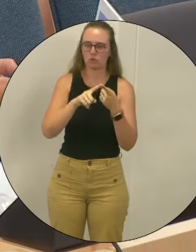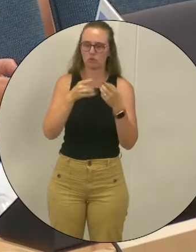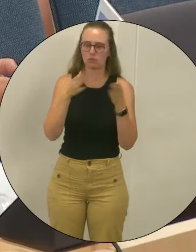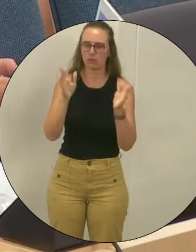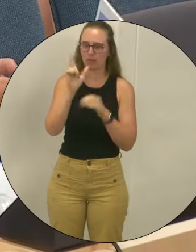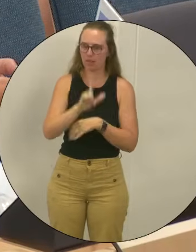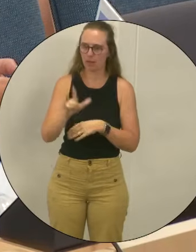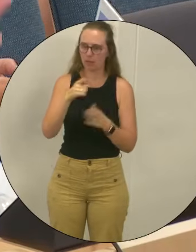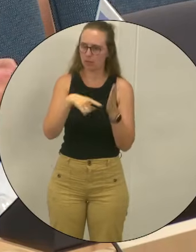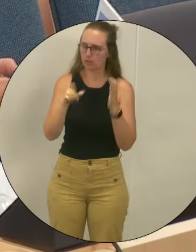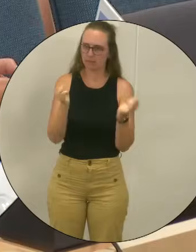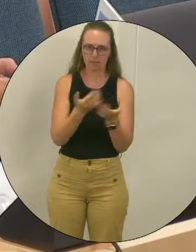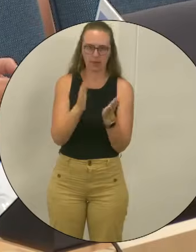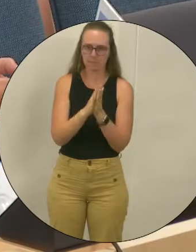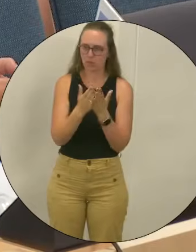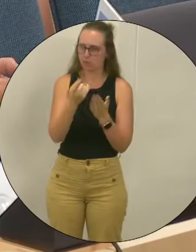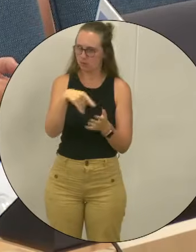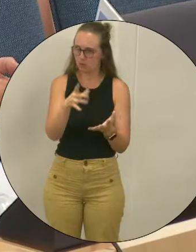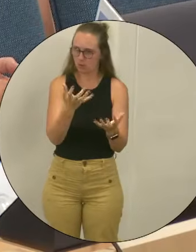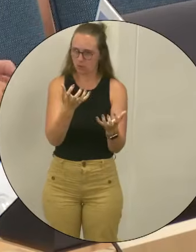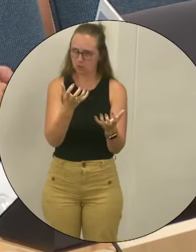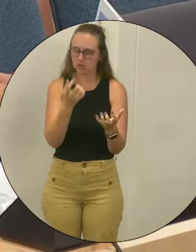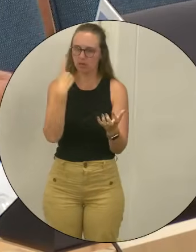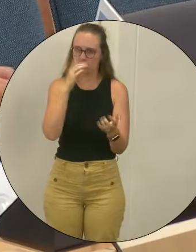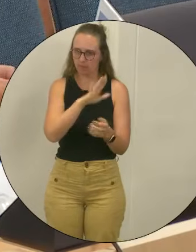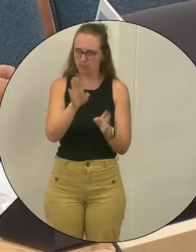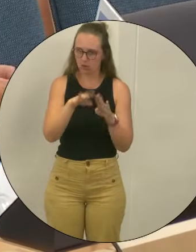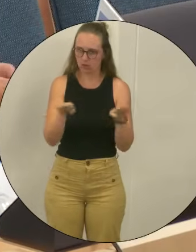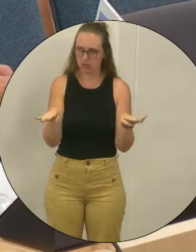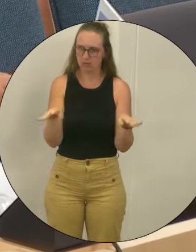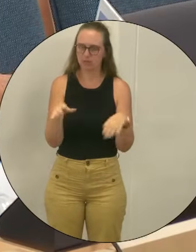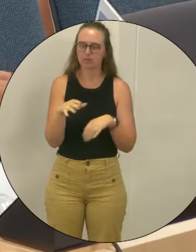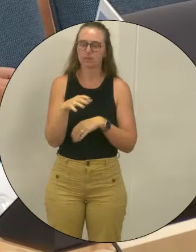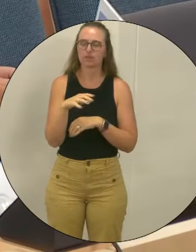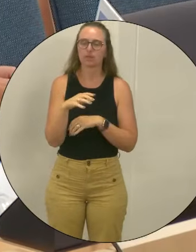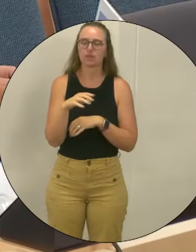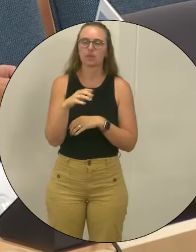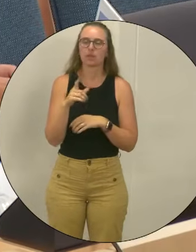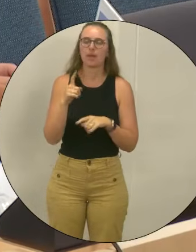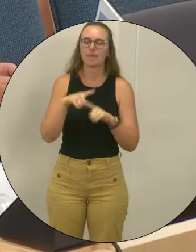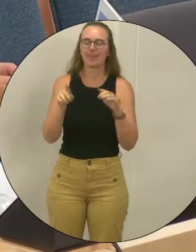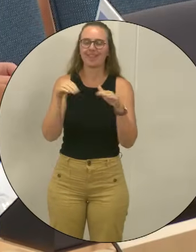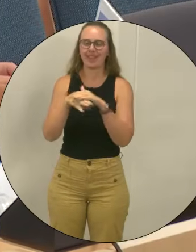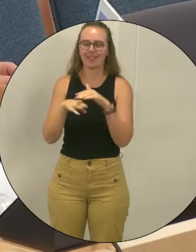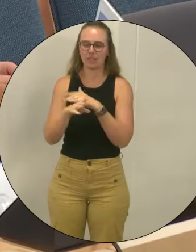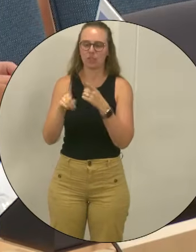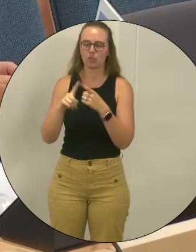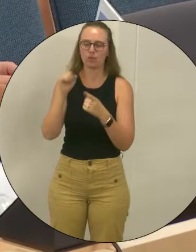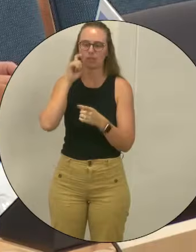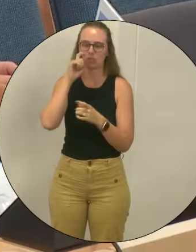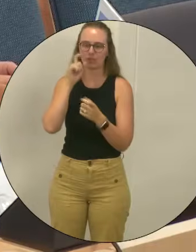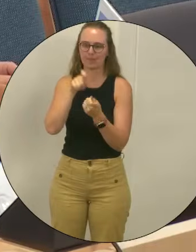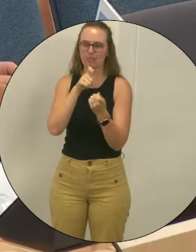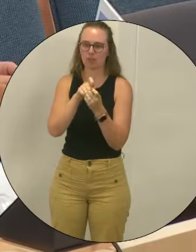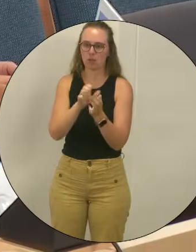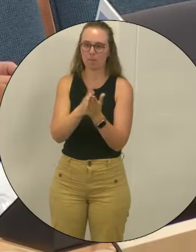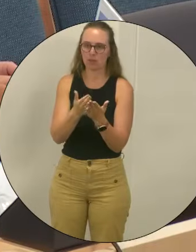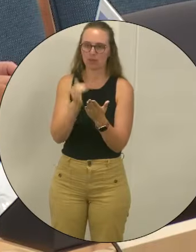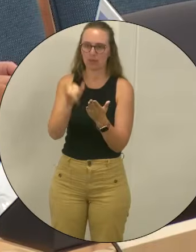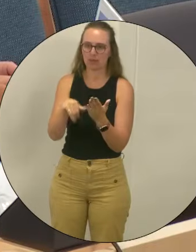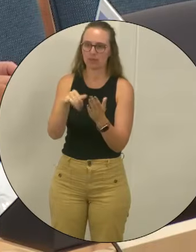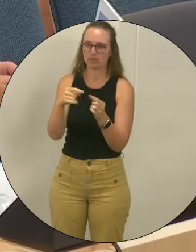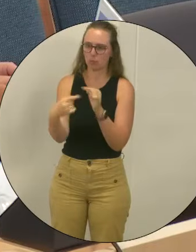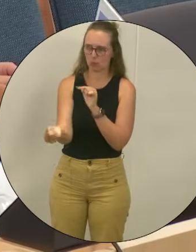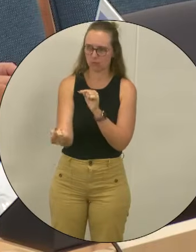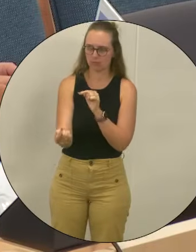library and check out any book that they want for their kids. It is the access to sexually explicit books that is being